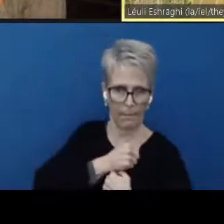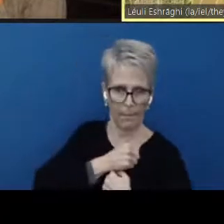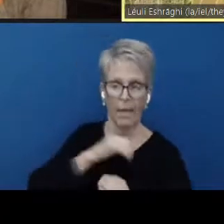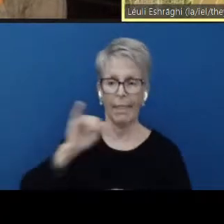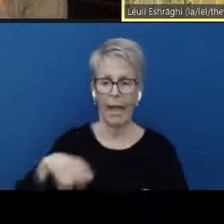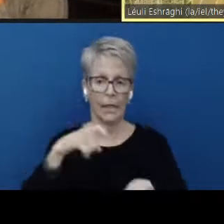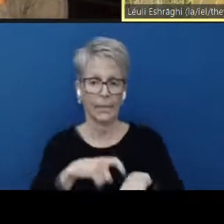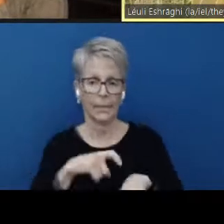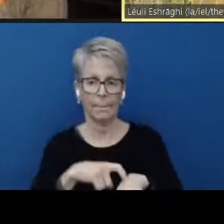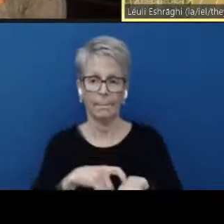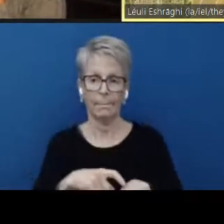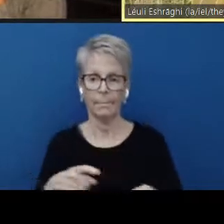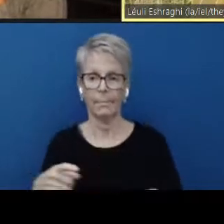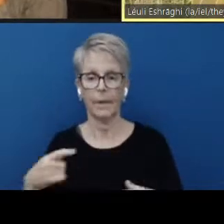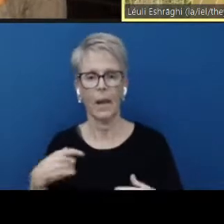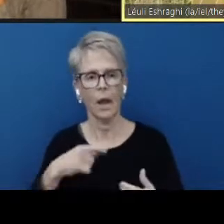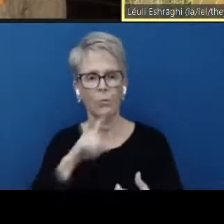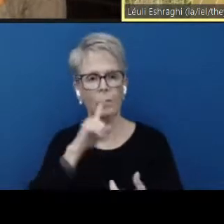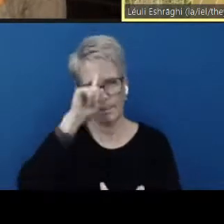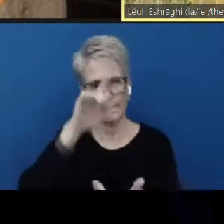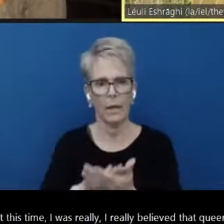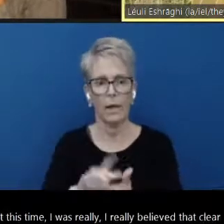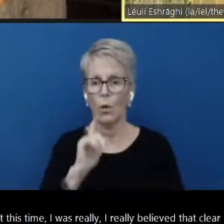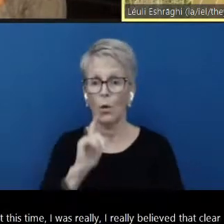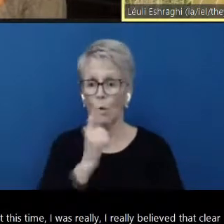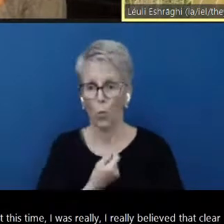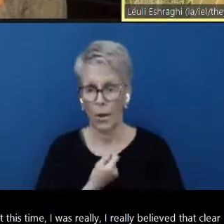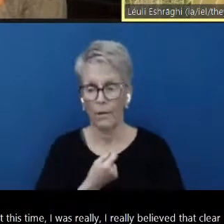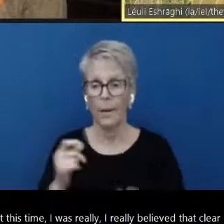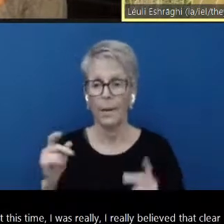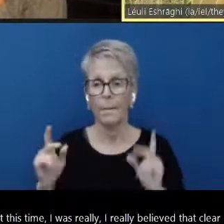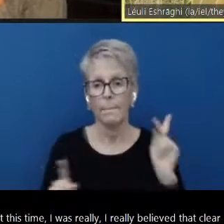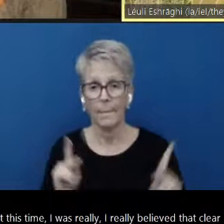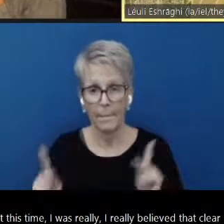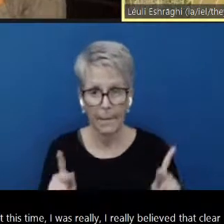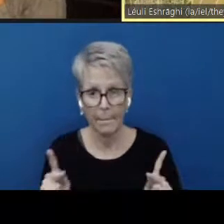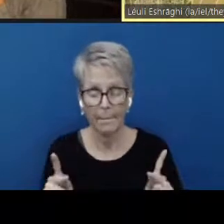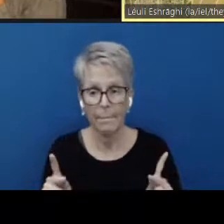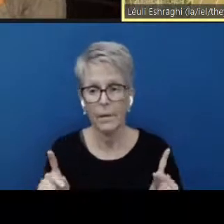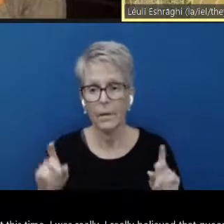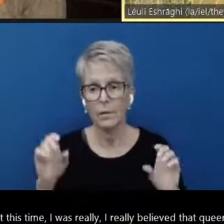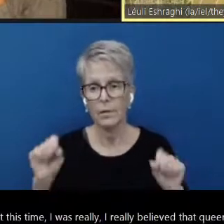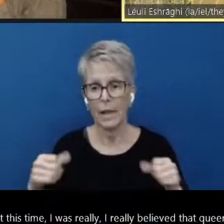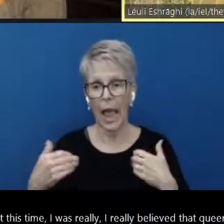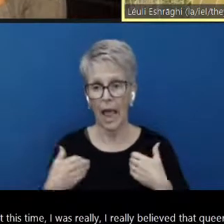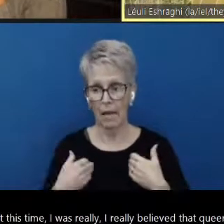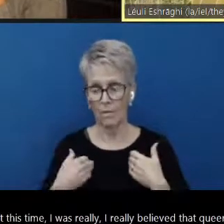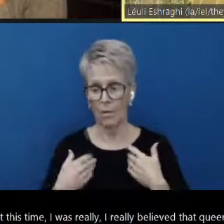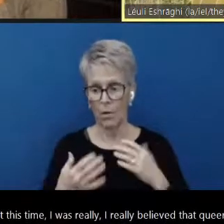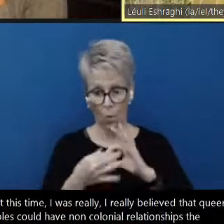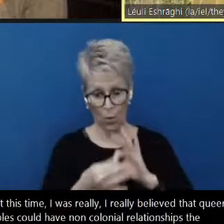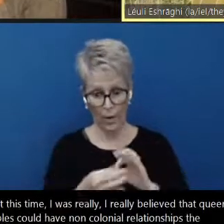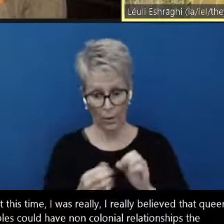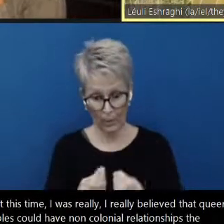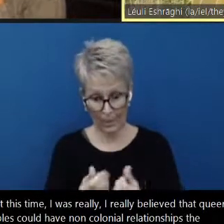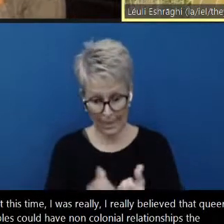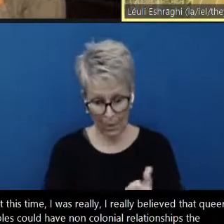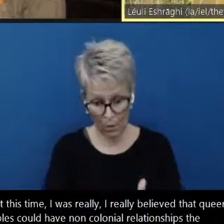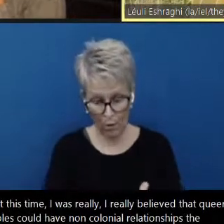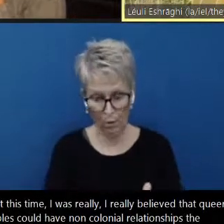really, I really believed that queer peoples could have non-colonial relationships to territory, and